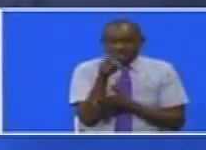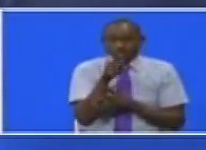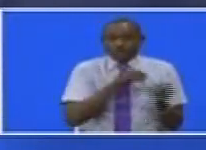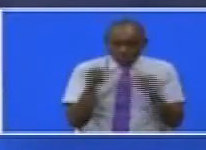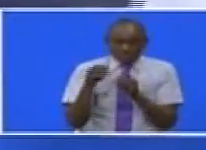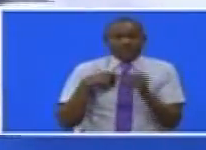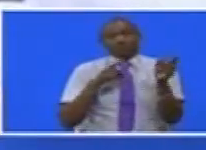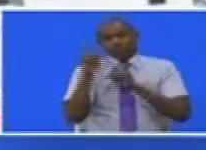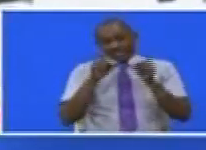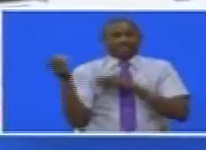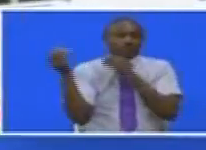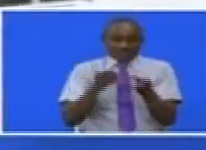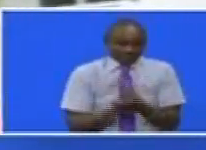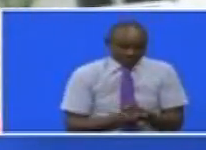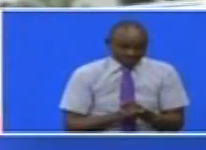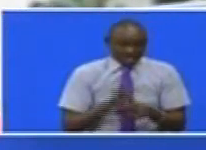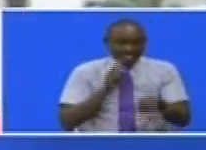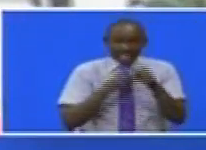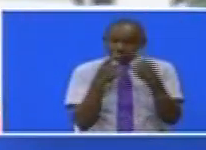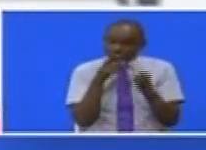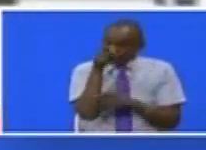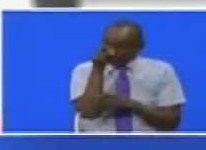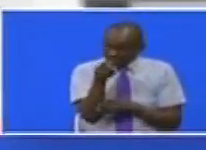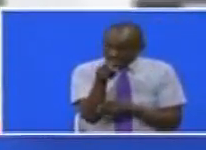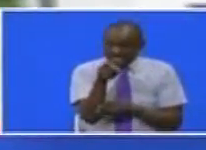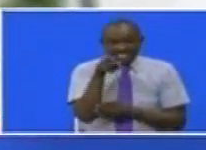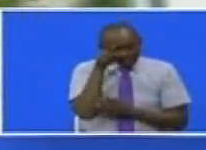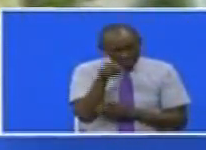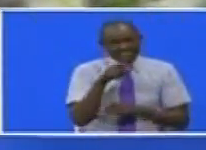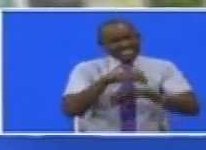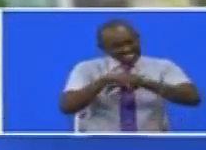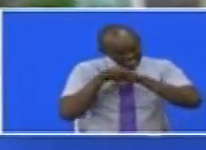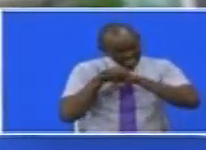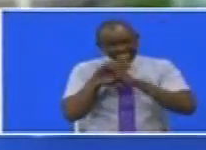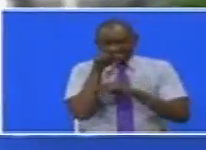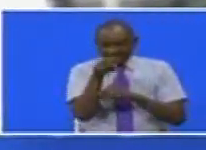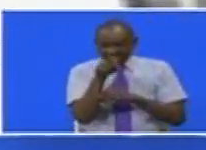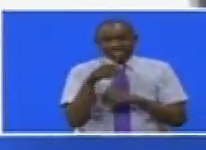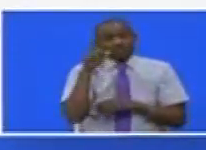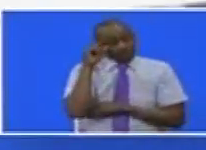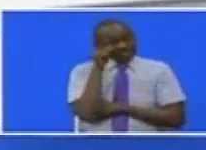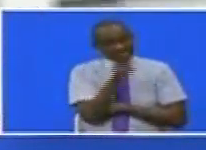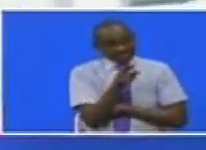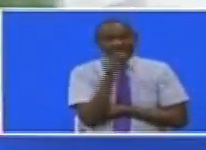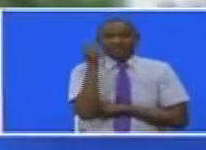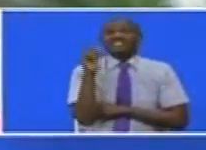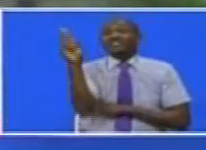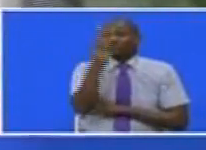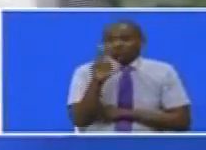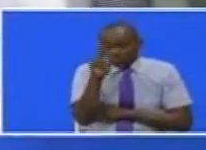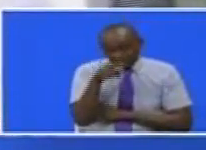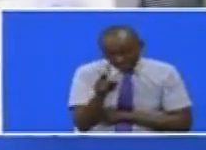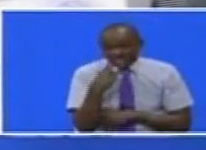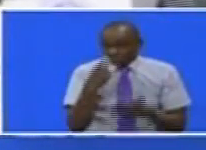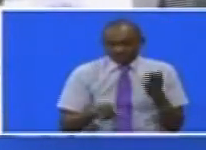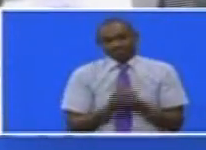weary tourists. Speaking during the launch of the luxurious English Point Marina in Mombasa, President Uhuru Kenyatta